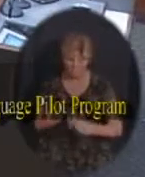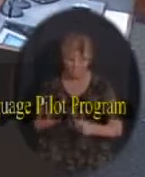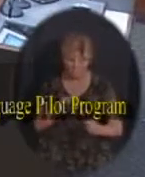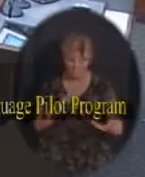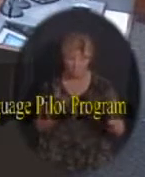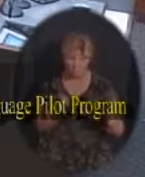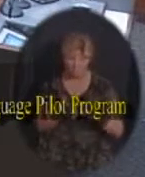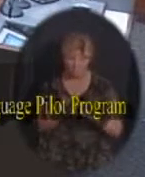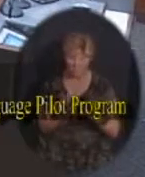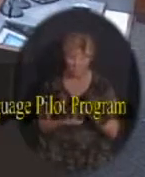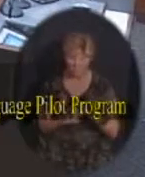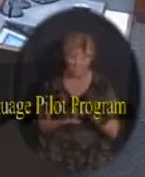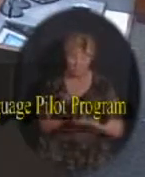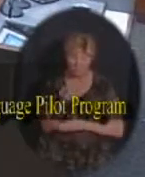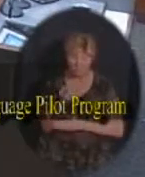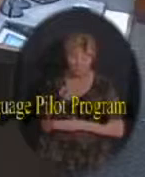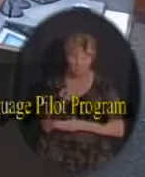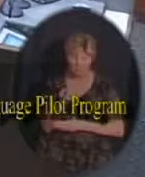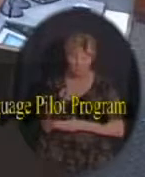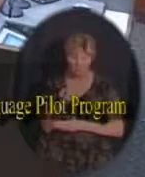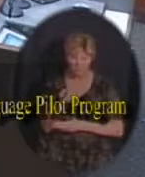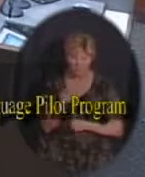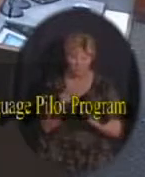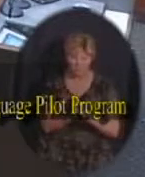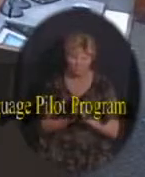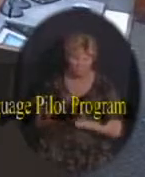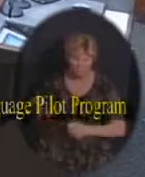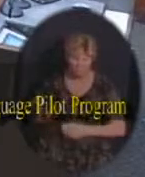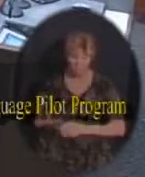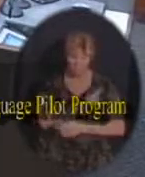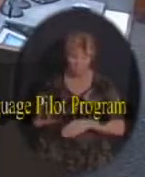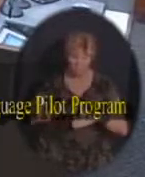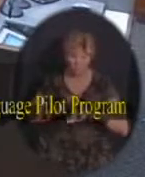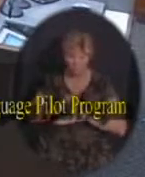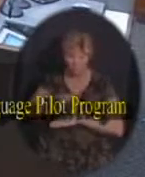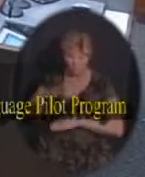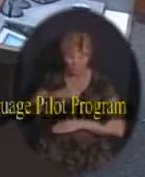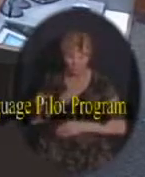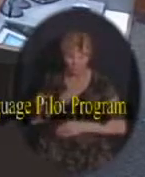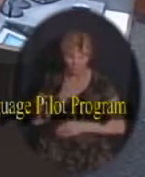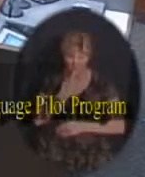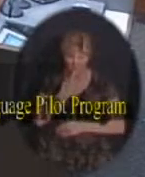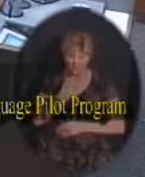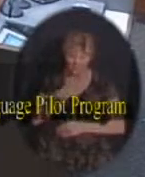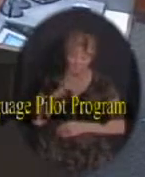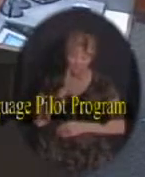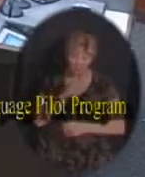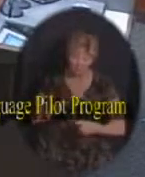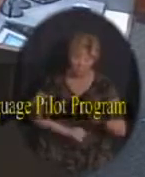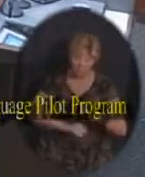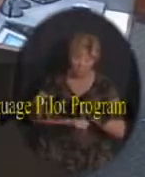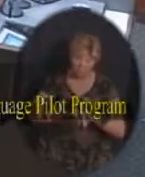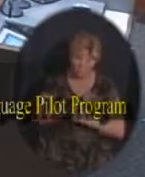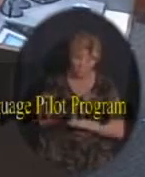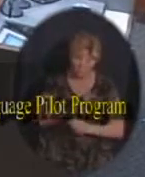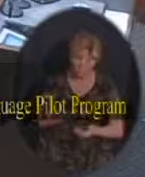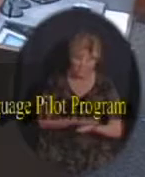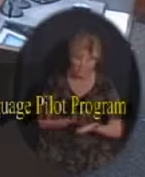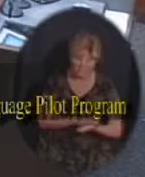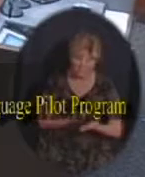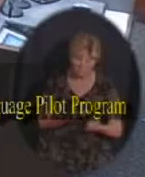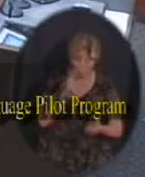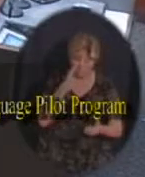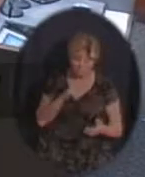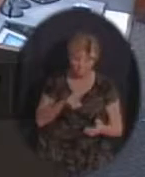discuss this a little bit with the board. Earlier, I had indicated that I would be supportive of 6 schools for a pilot, and I see by